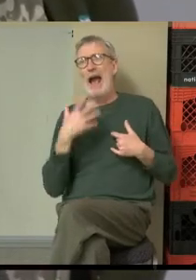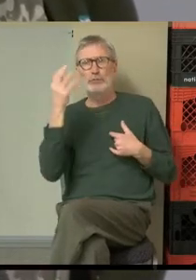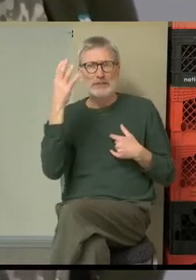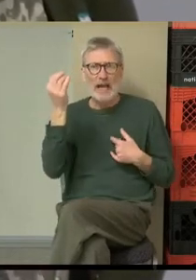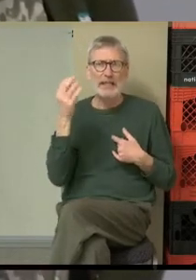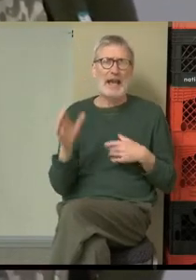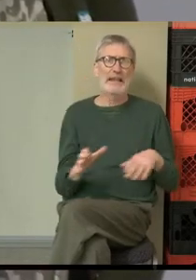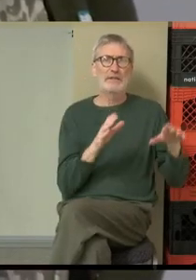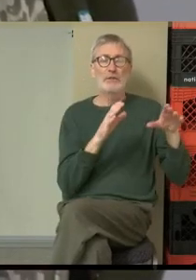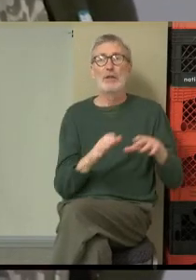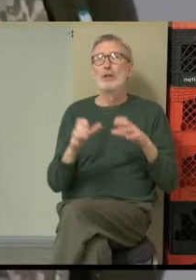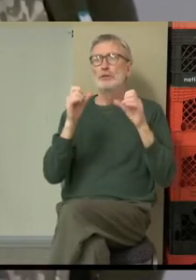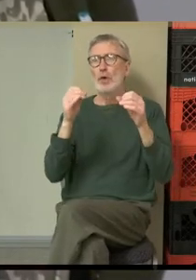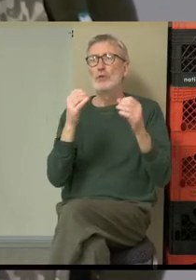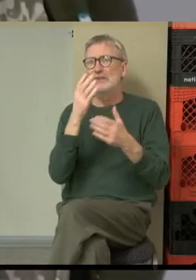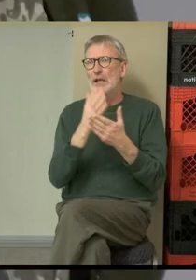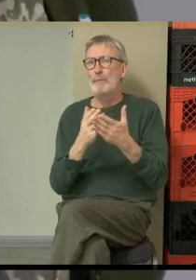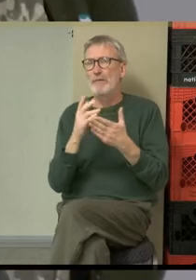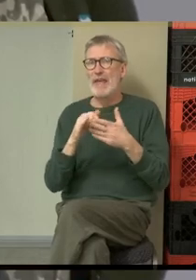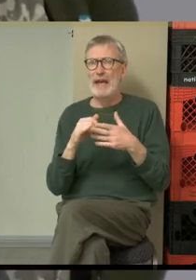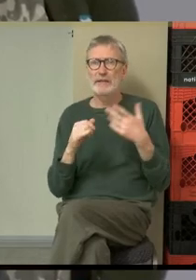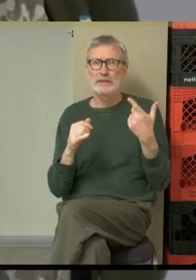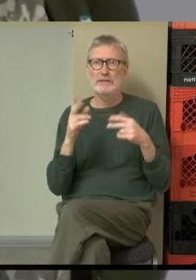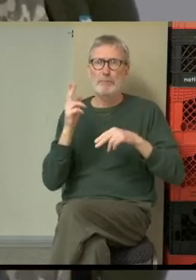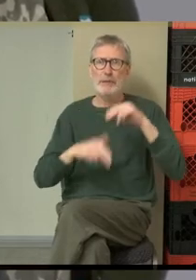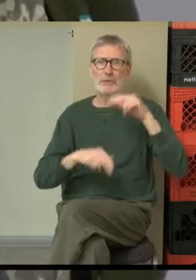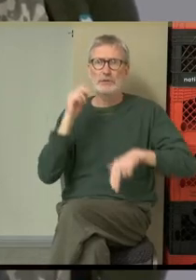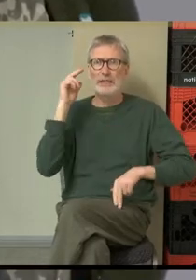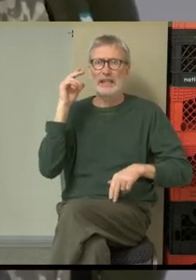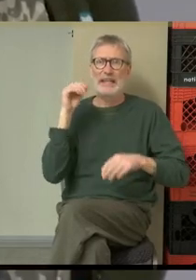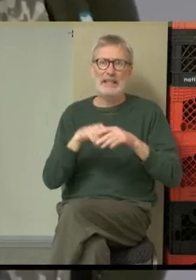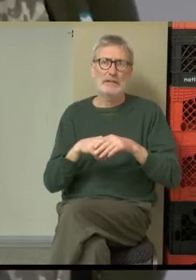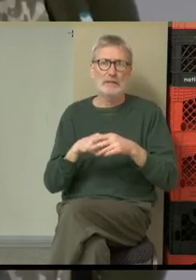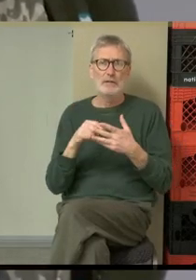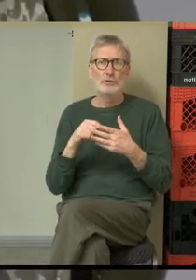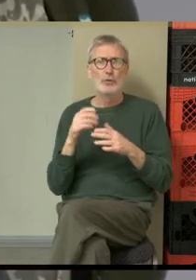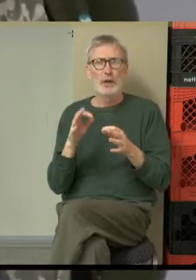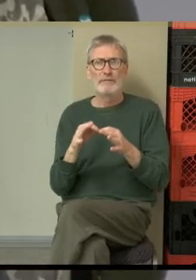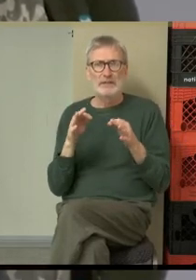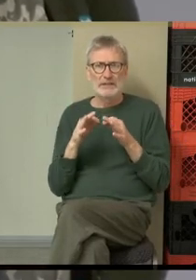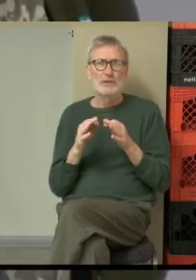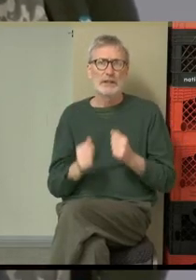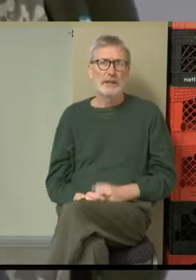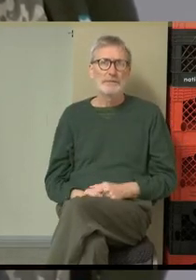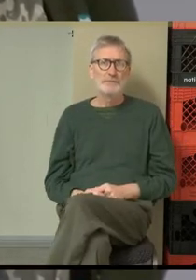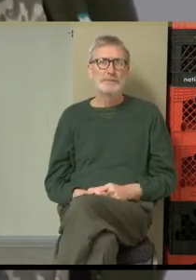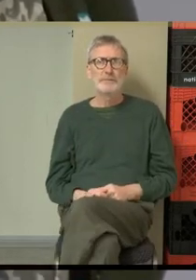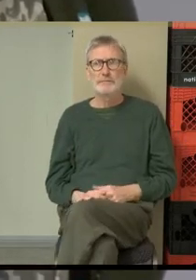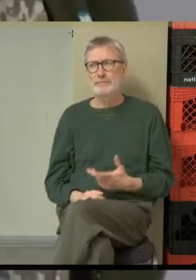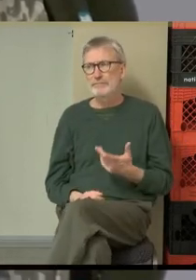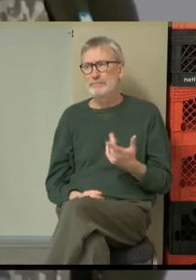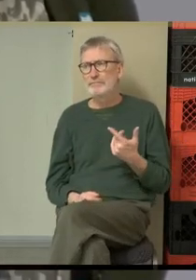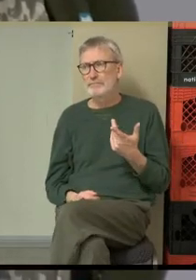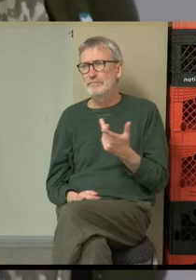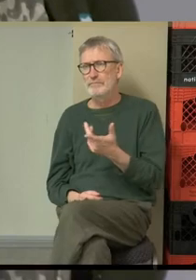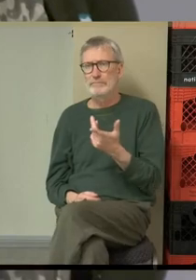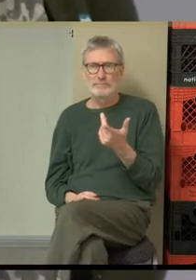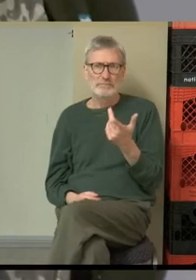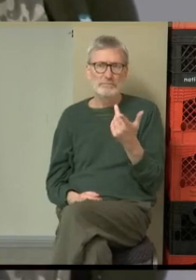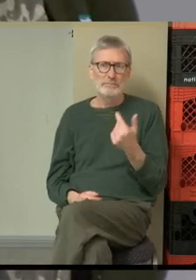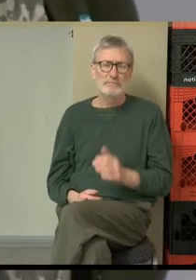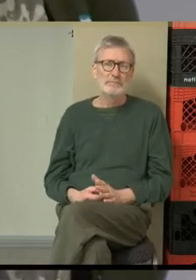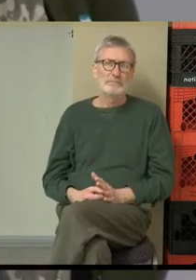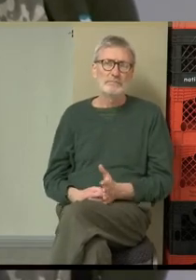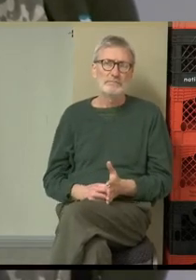well, and so there's some of that monitoring built into a facility that, you know, resides behind a rec